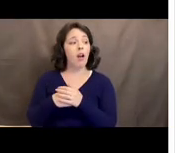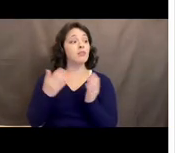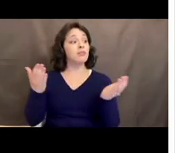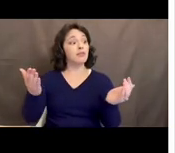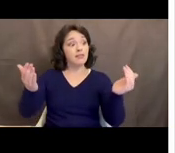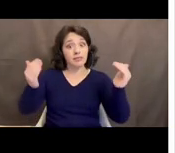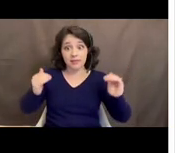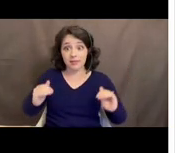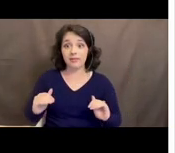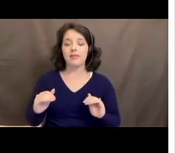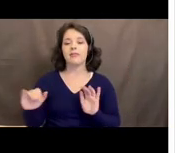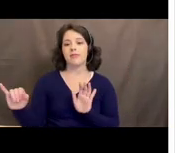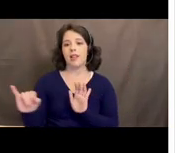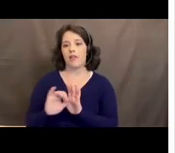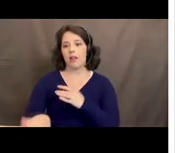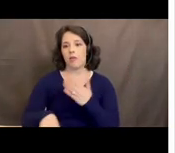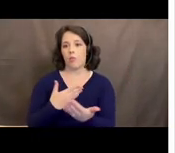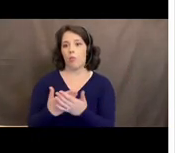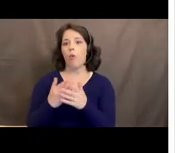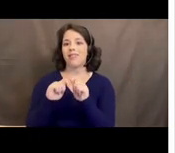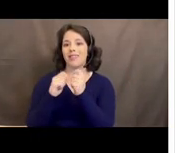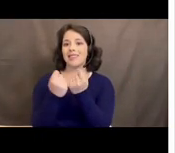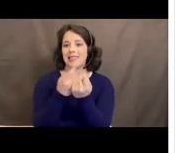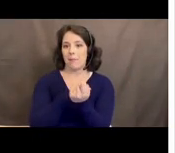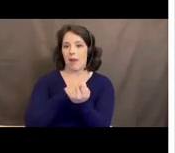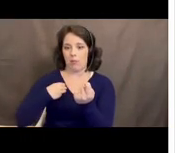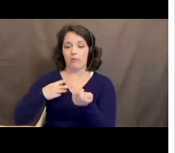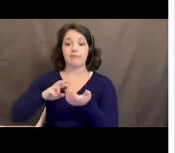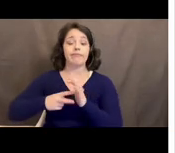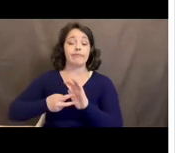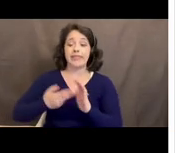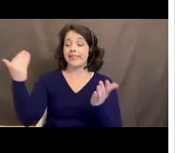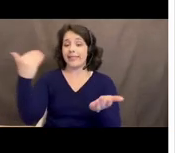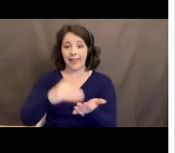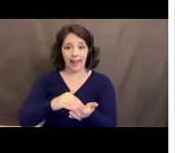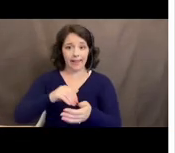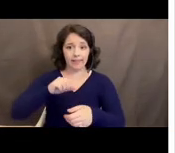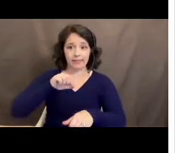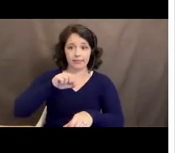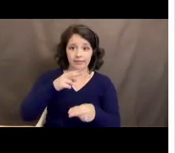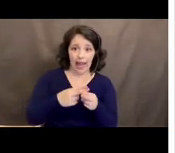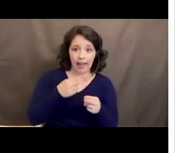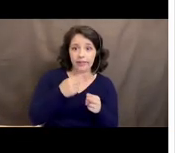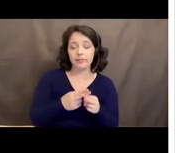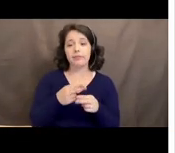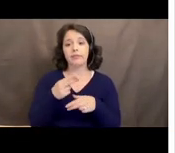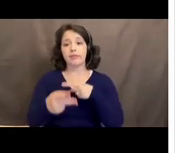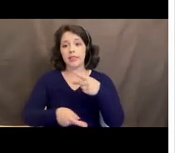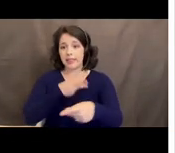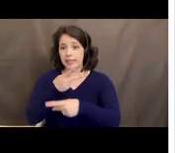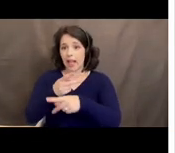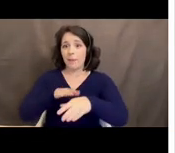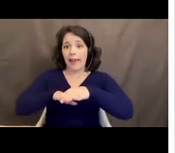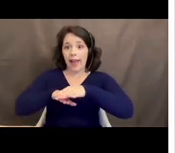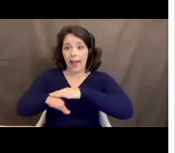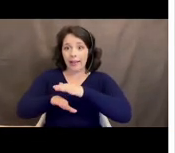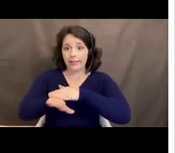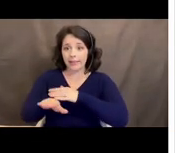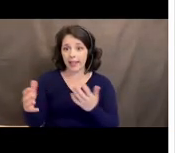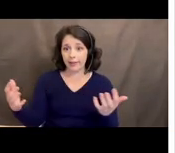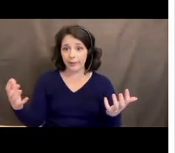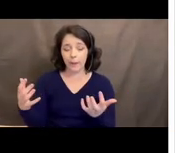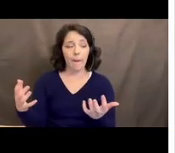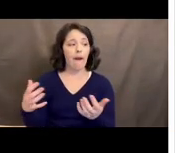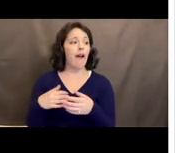So once again, the name, the work email address, job title, and type of access level. So we do have 3 types